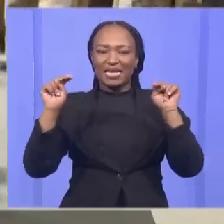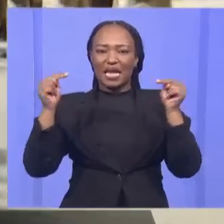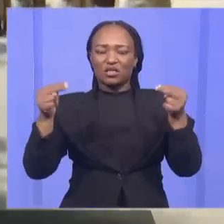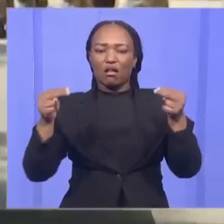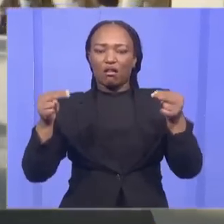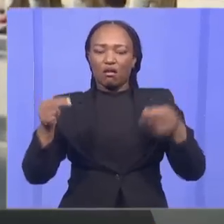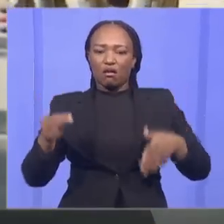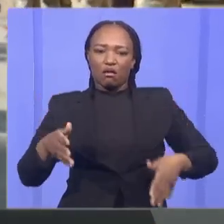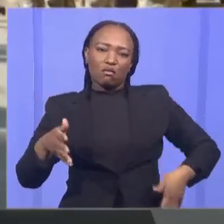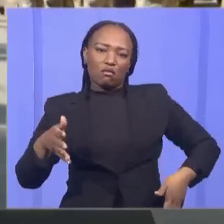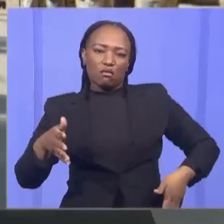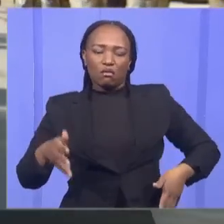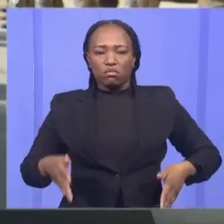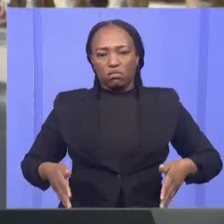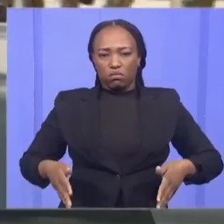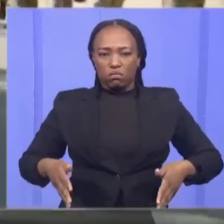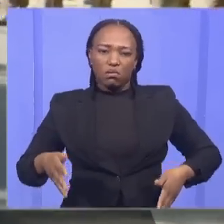arms.